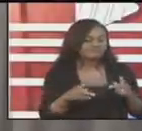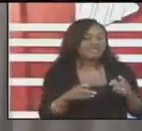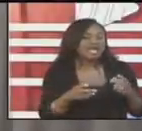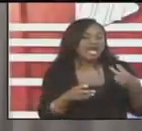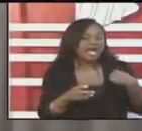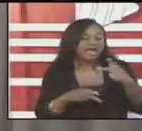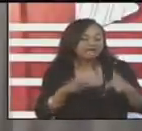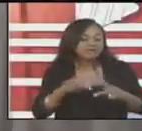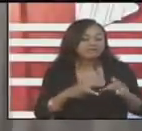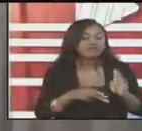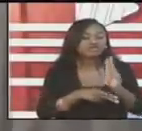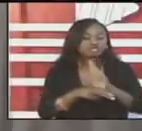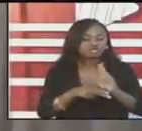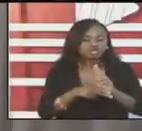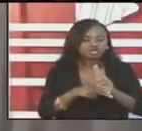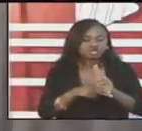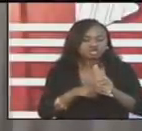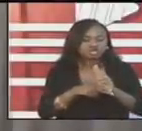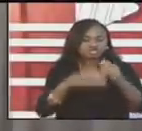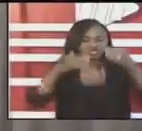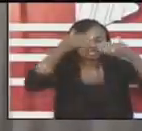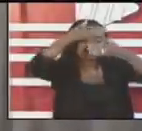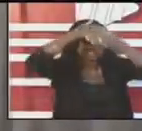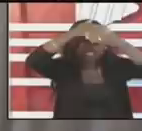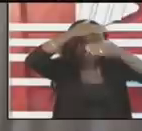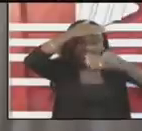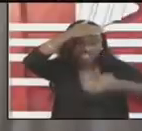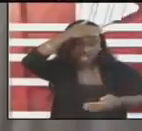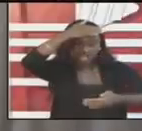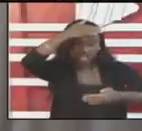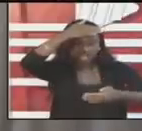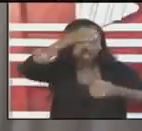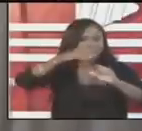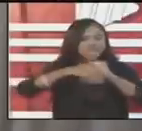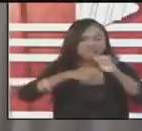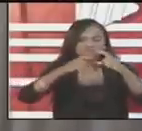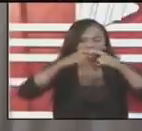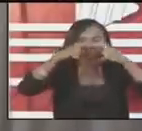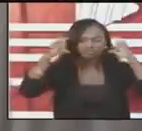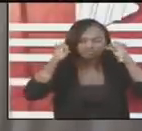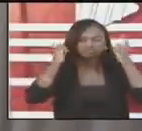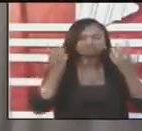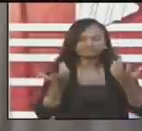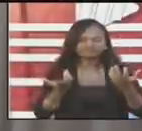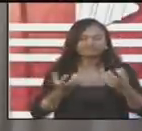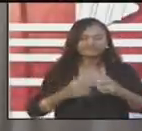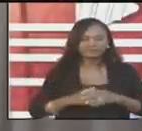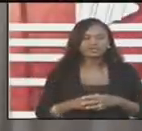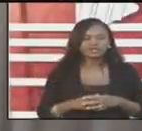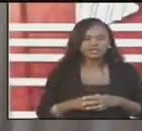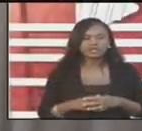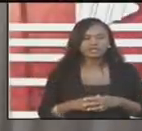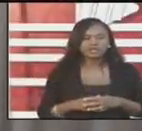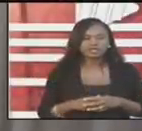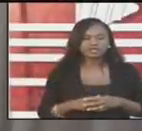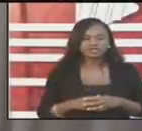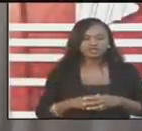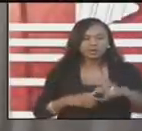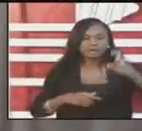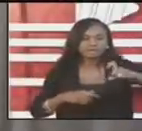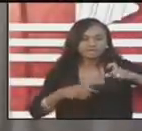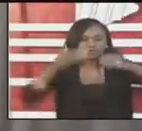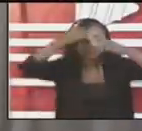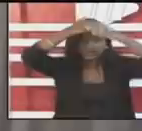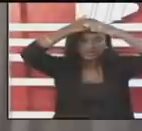have persons using the face mask, which is a very good alternative. The face shield needs to come below the level of your chin